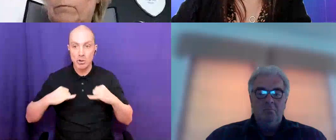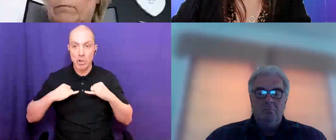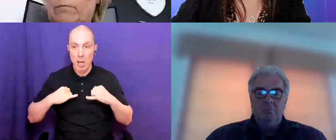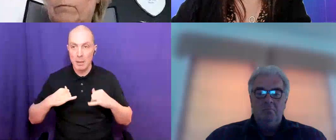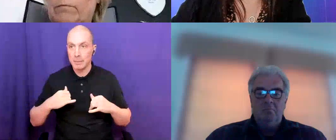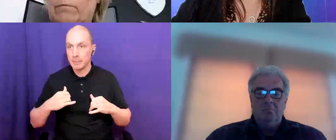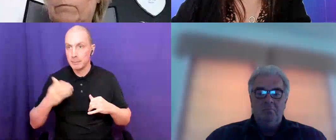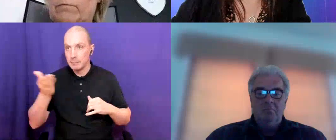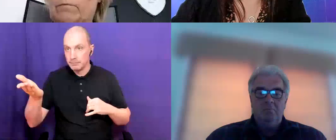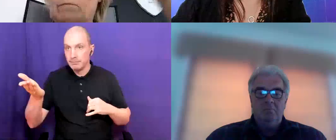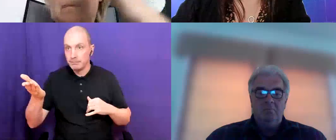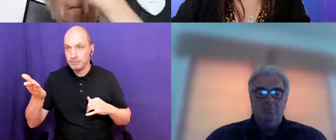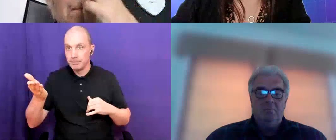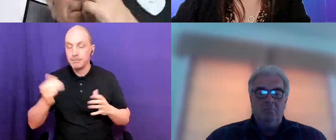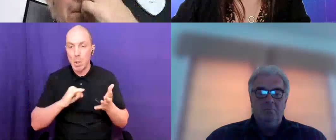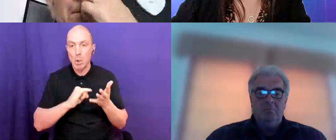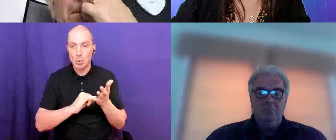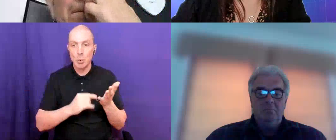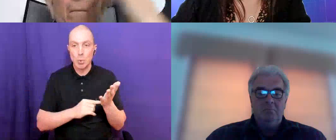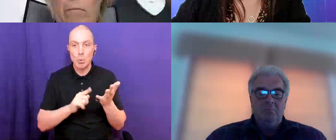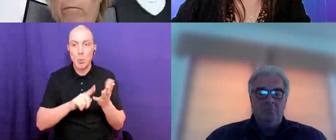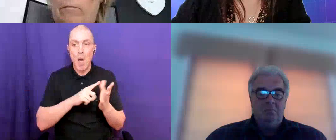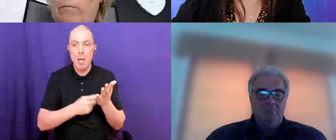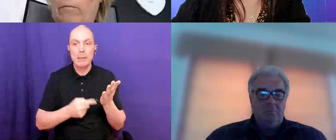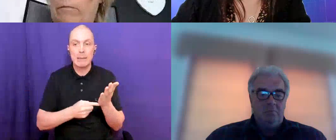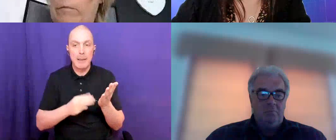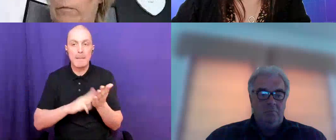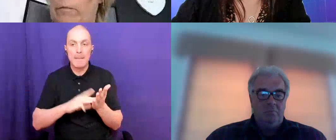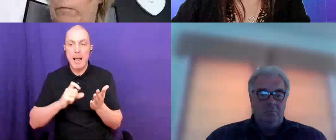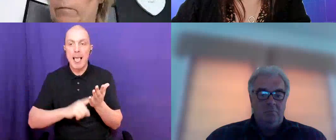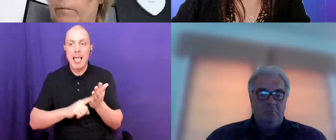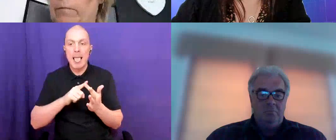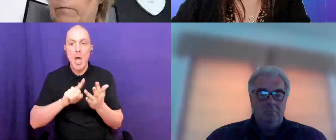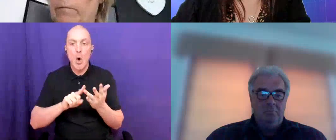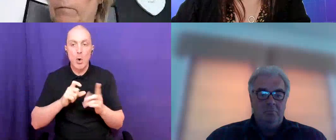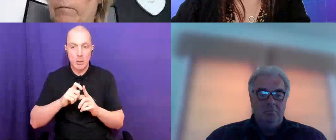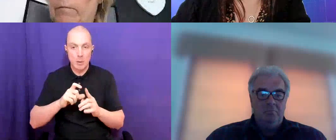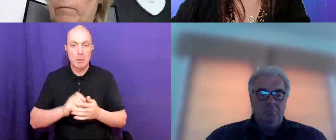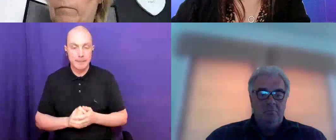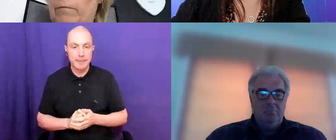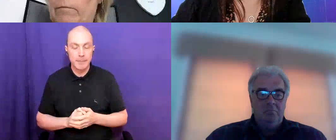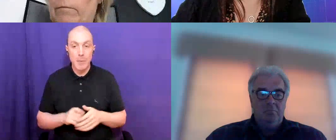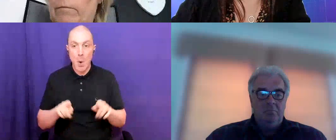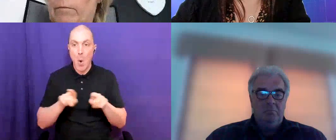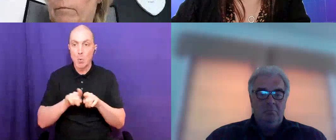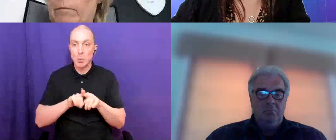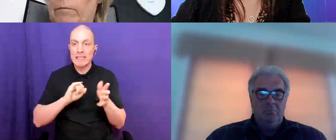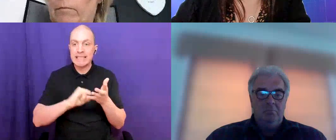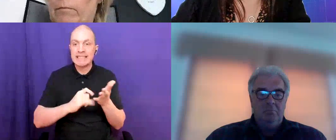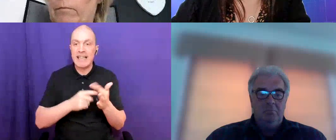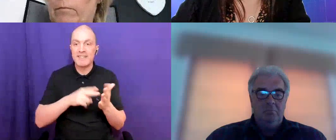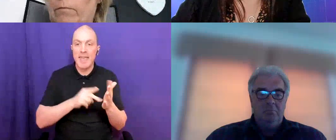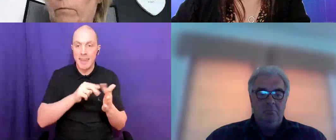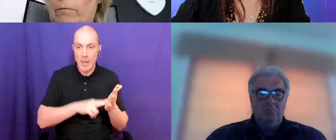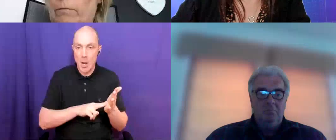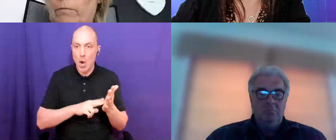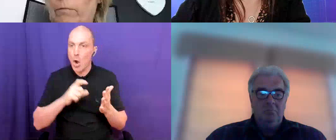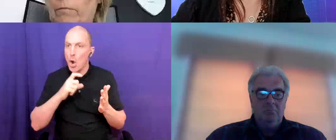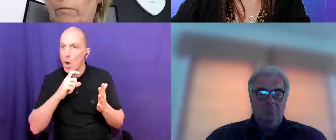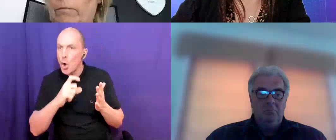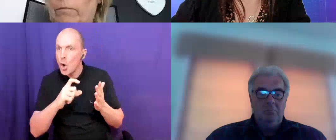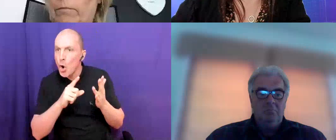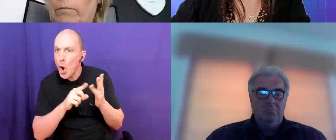Evening, everyone. Okay. And we are also joined today by Stephen Conn from Police